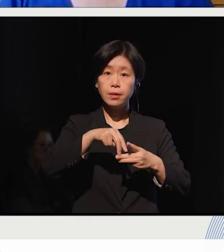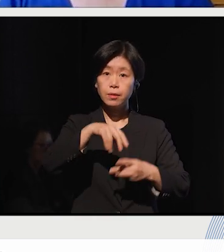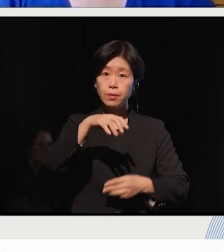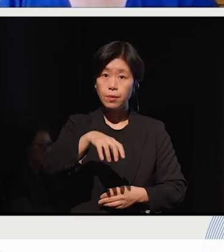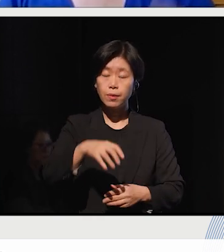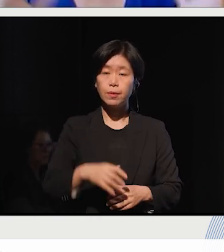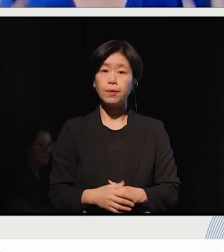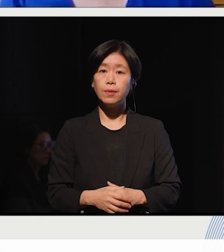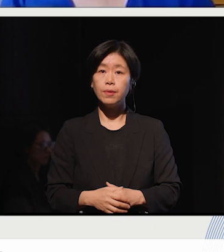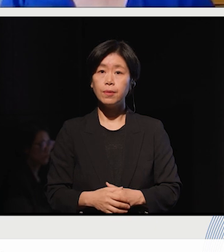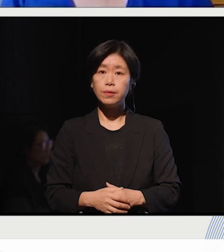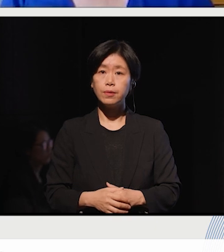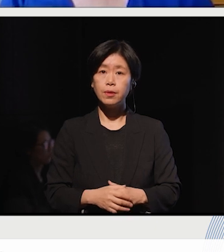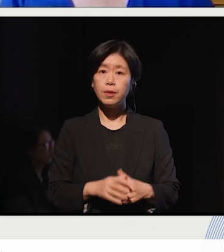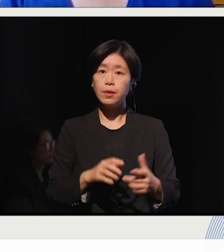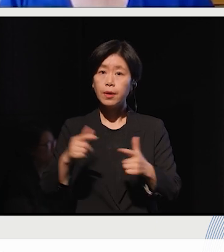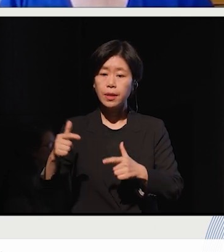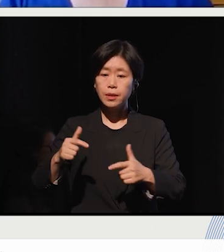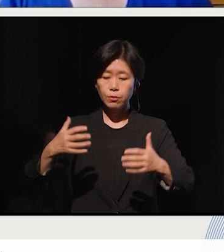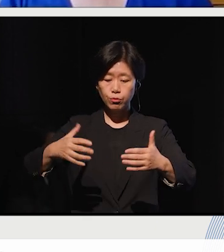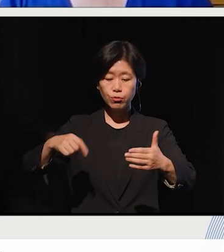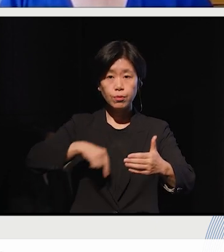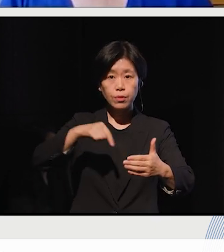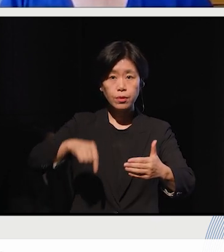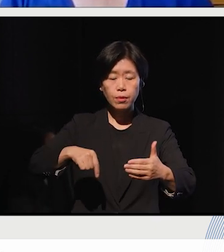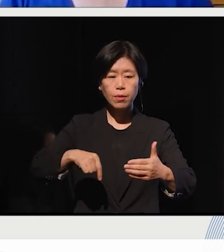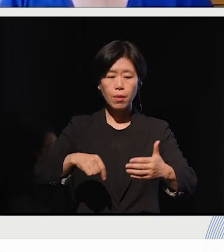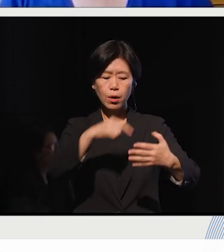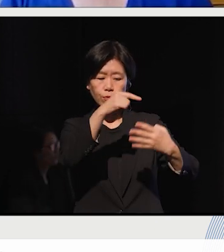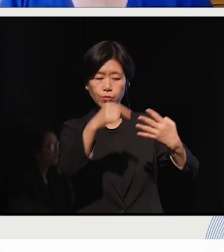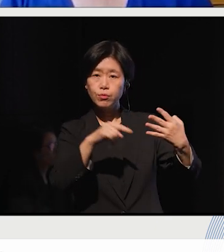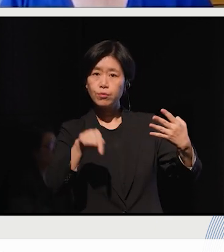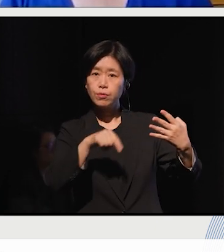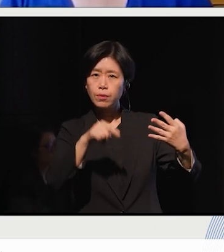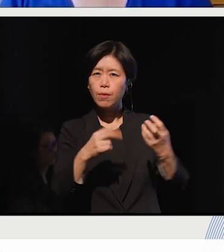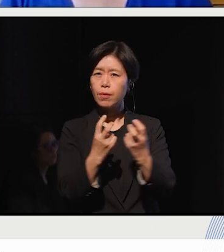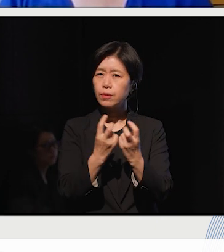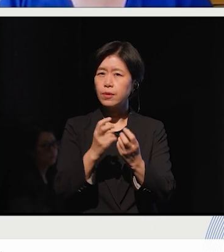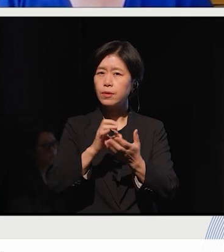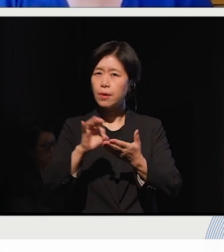accessibility is carried out globally across the institution as a whole.